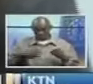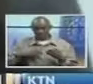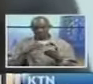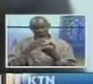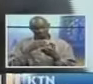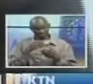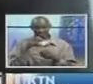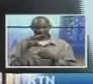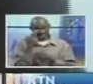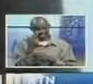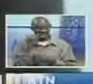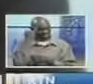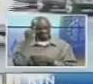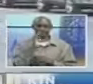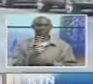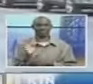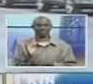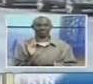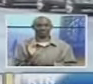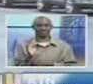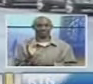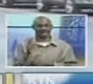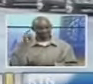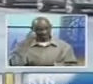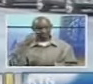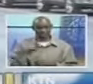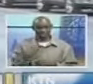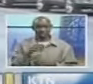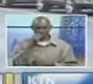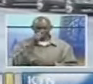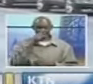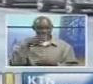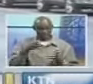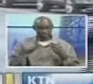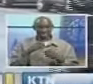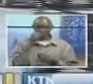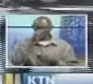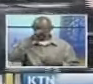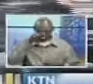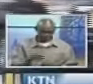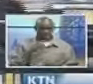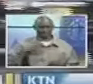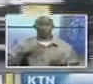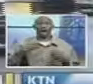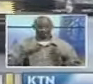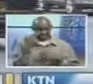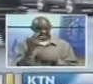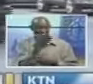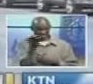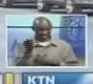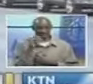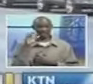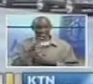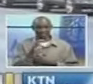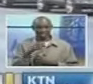is just an idea. It is approximated that there are 5,000 firearm holders in the country at the moment.